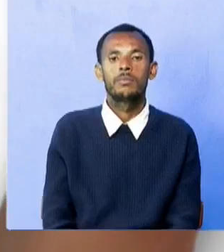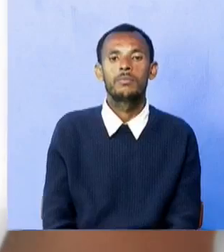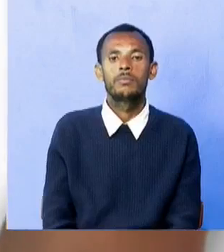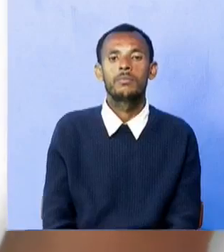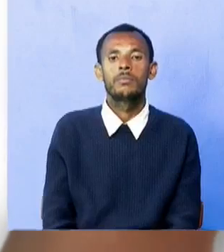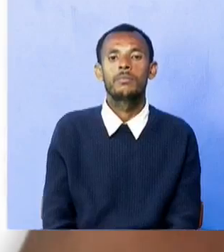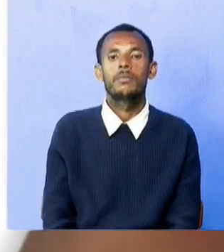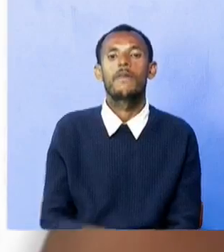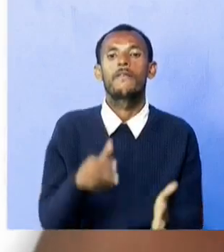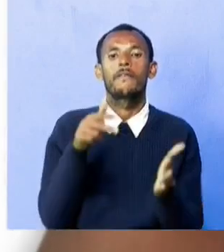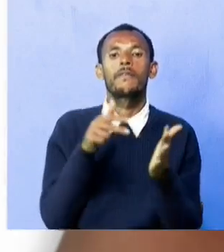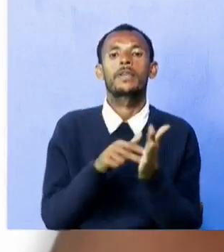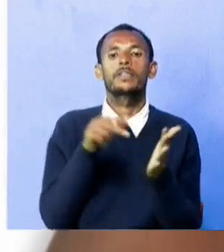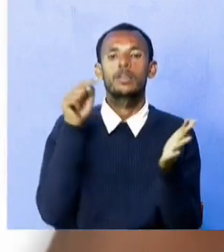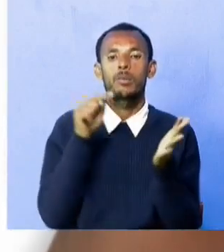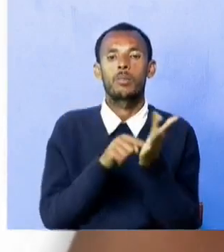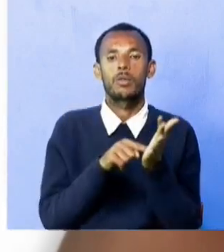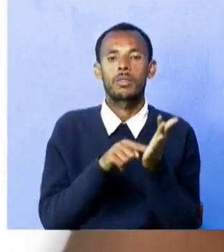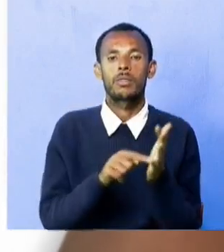a fixed point.